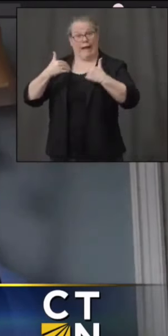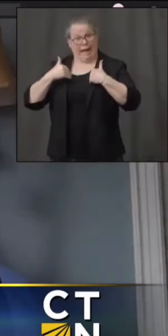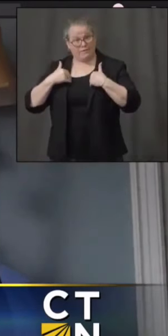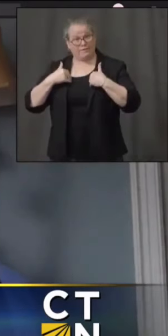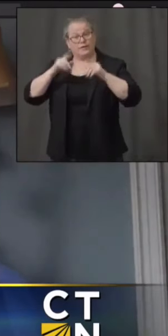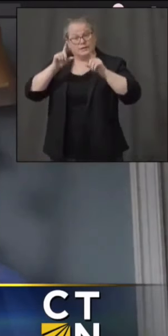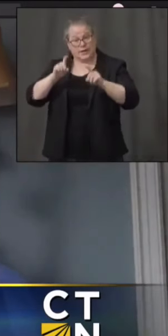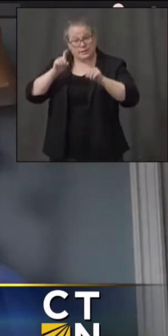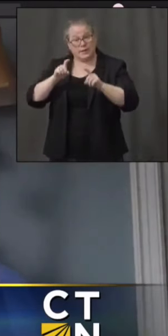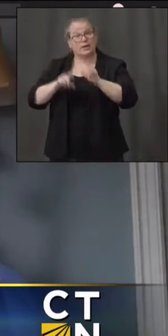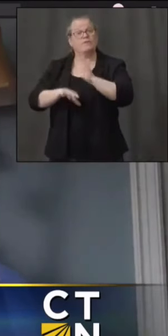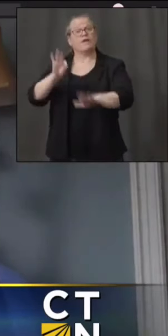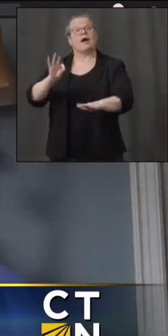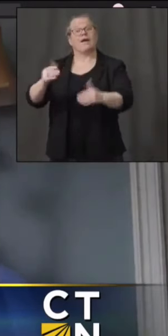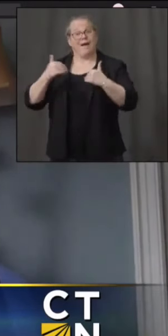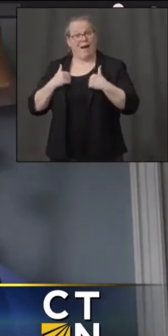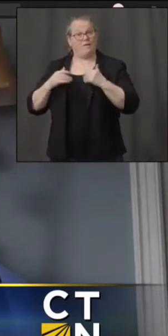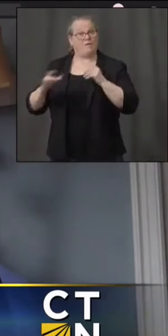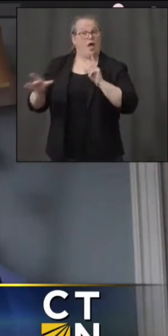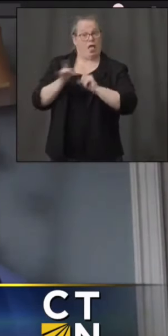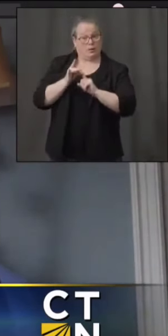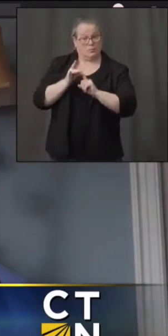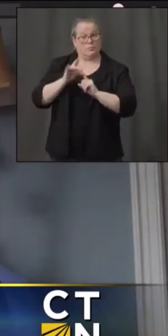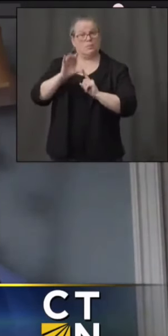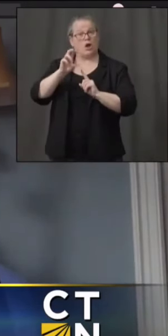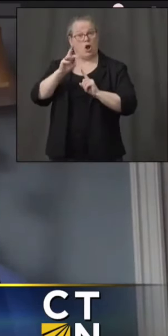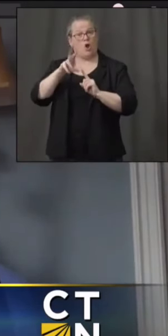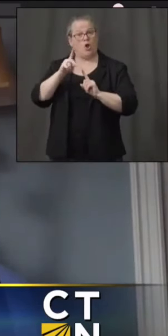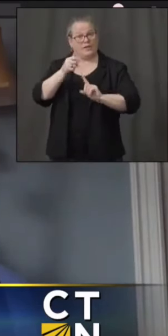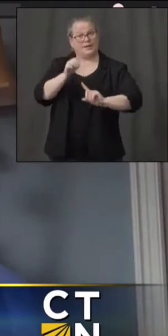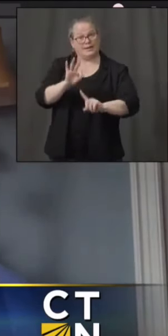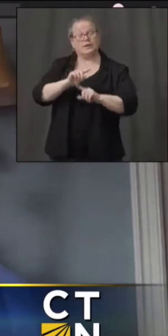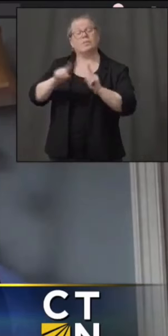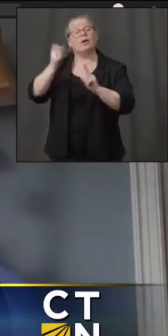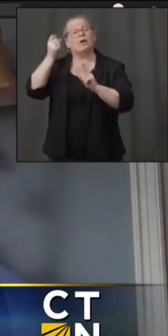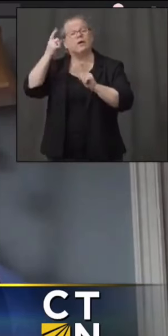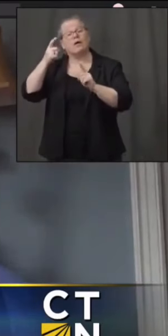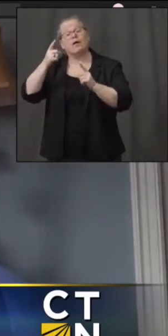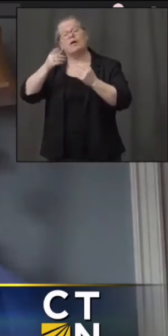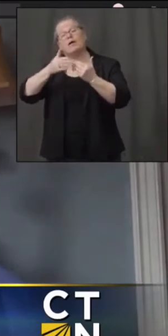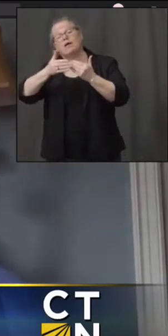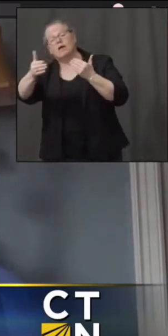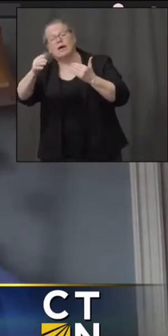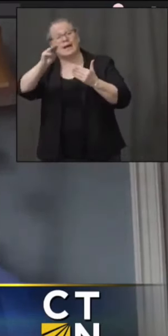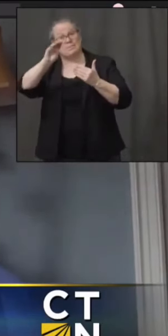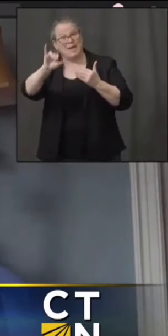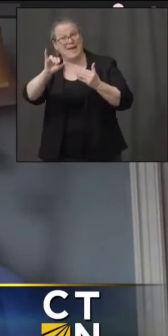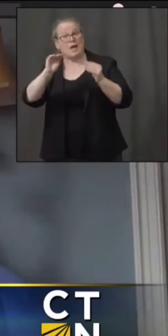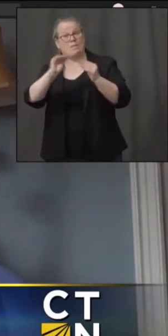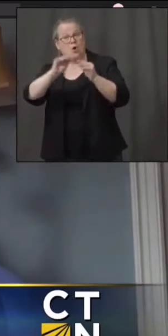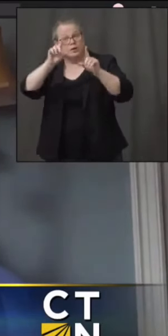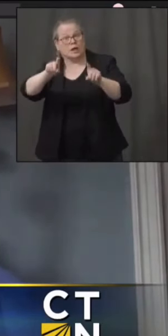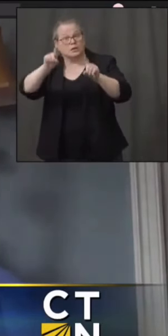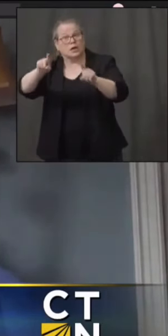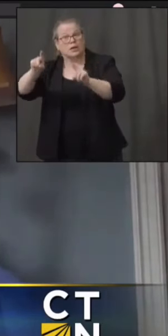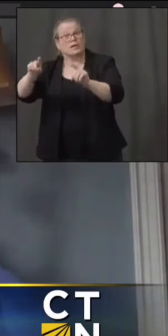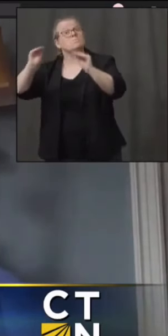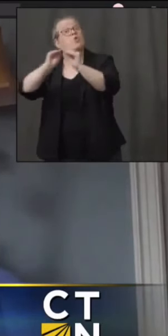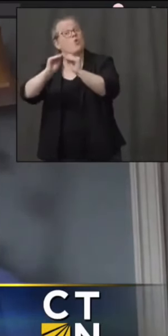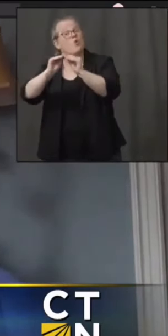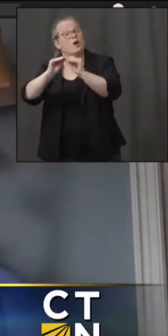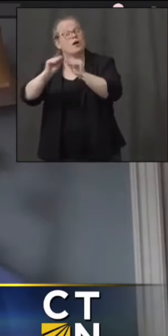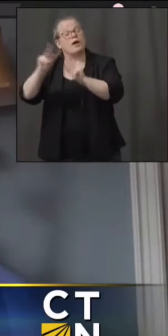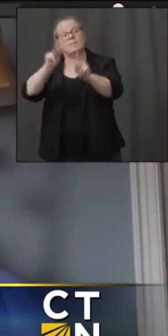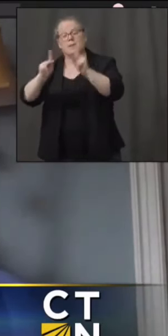But as testing capacity ramps up during May, we'll increasingly be testing people who do not have